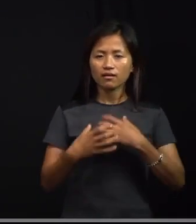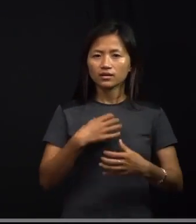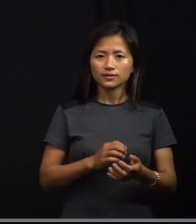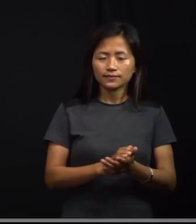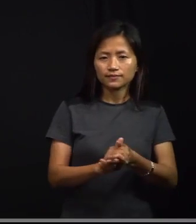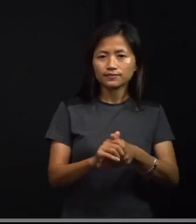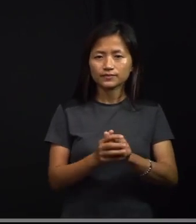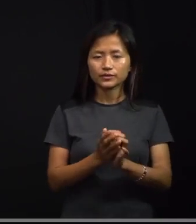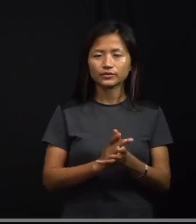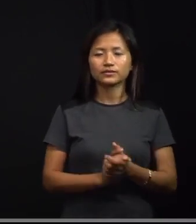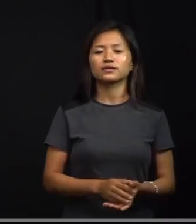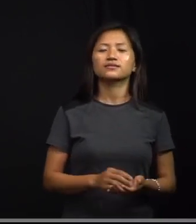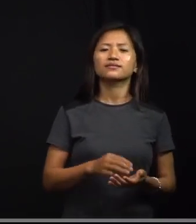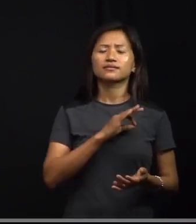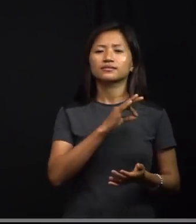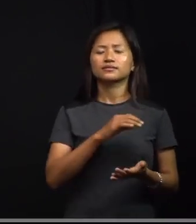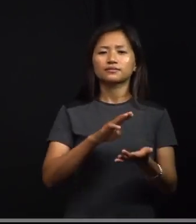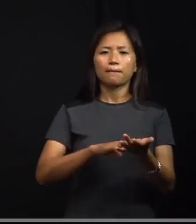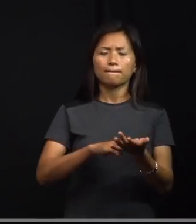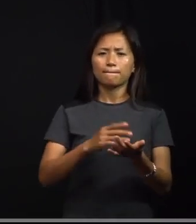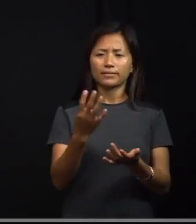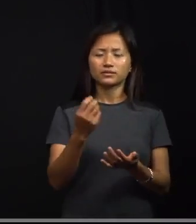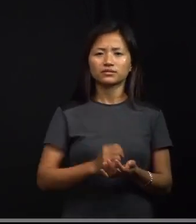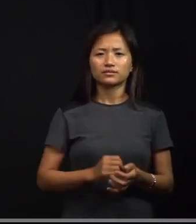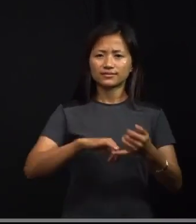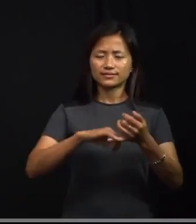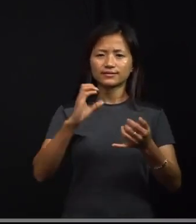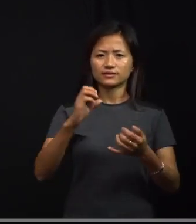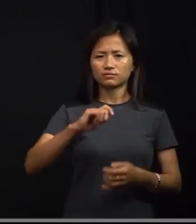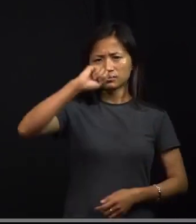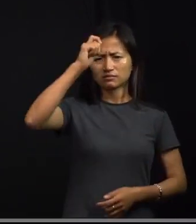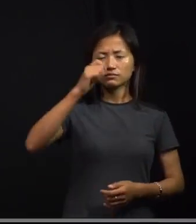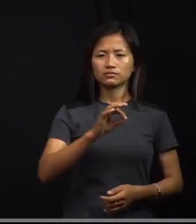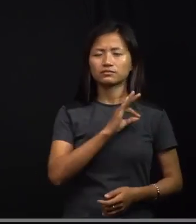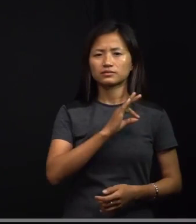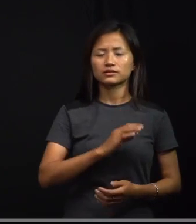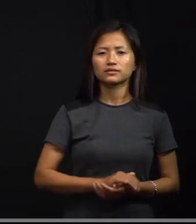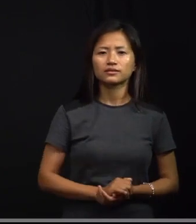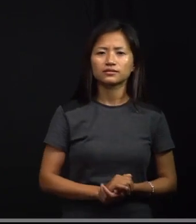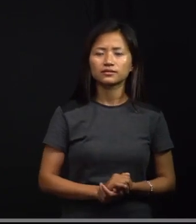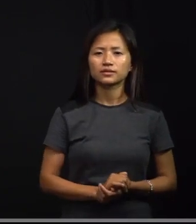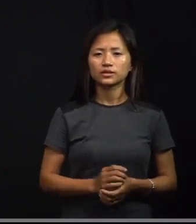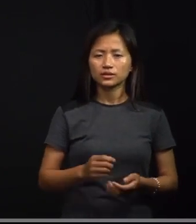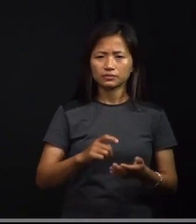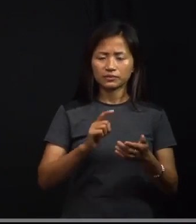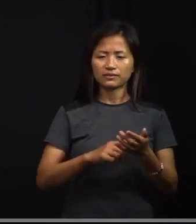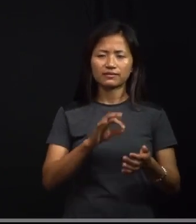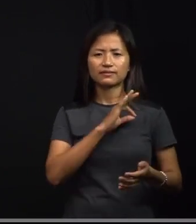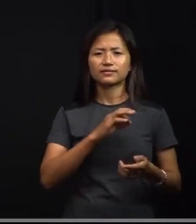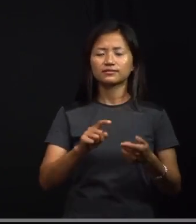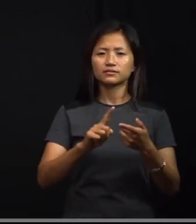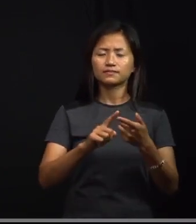might like maths or science subject, and some of you might like English, or some of you might be liking education,